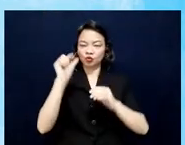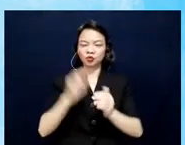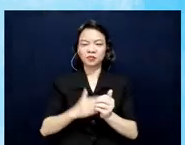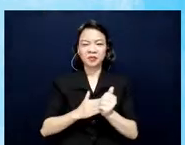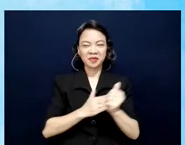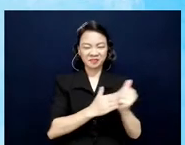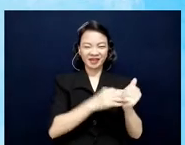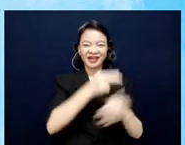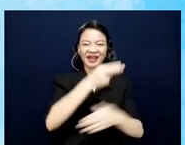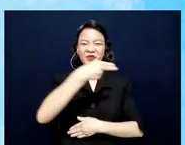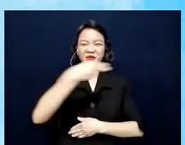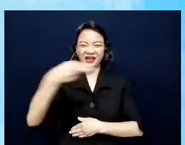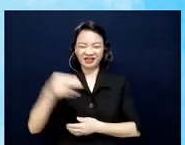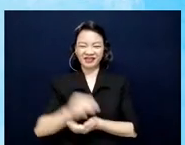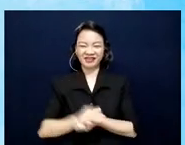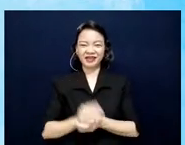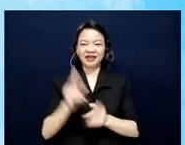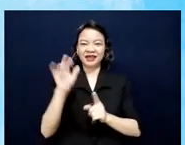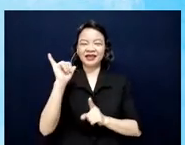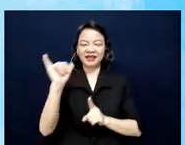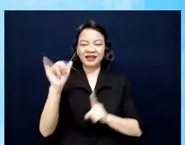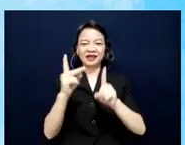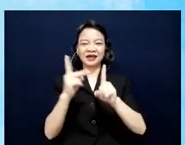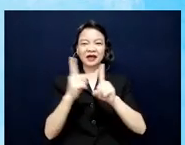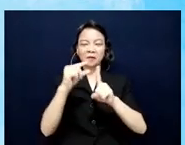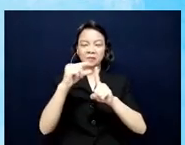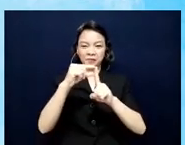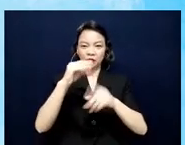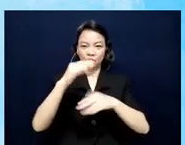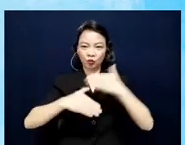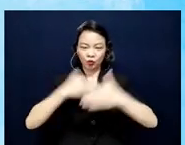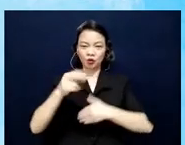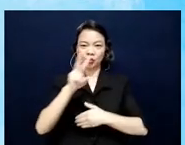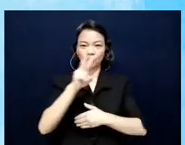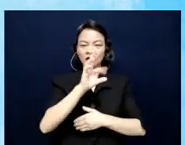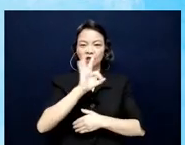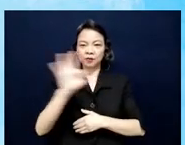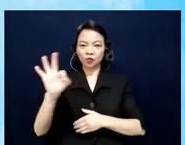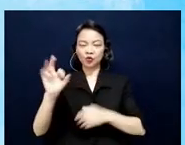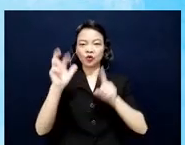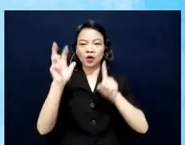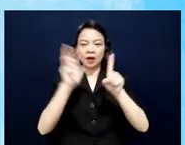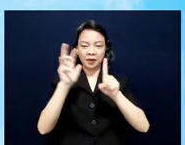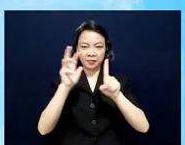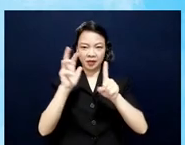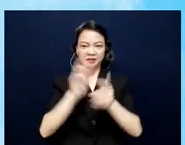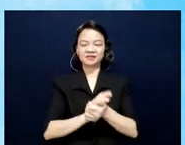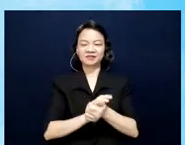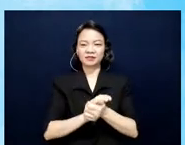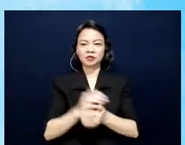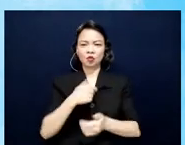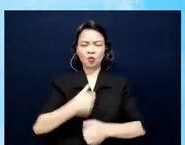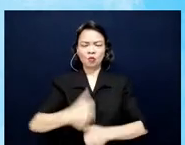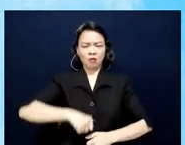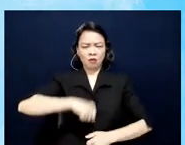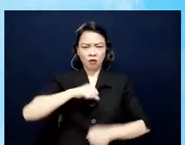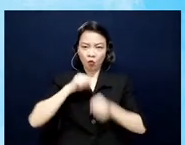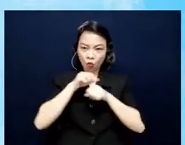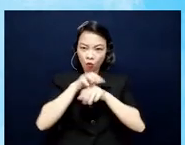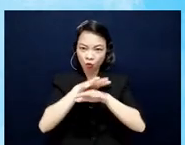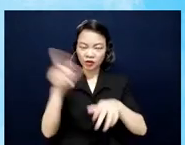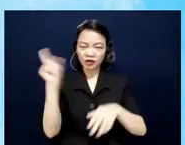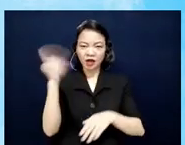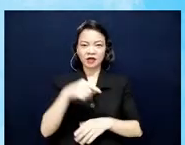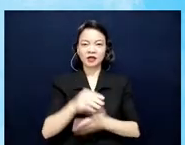Indonesia since 2018, and I speak with pride about the impact that the program has made. Young Health